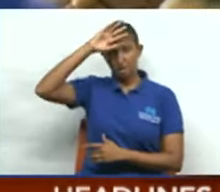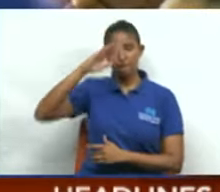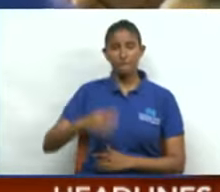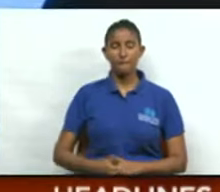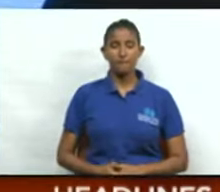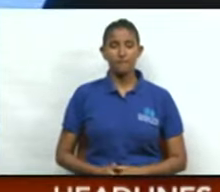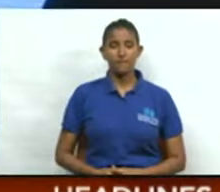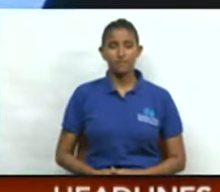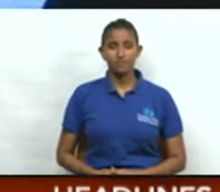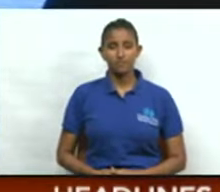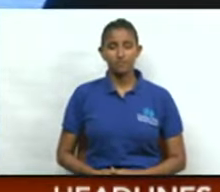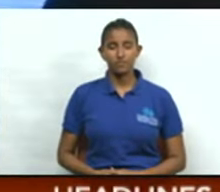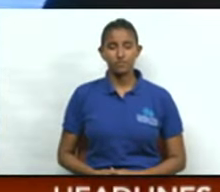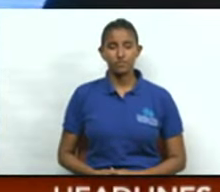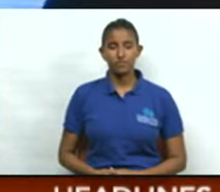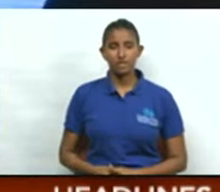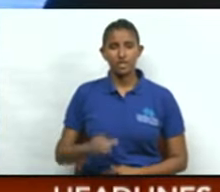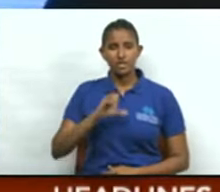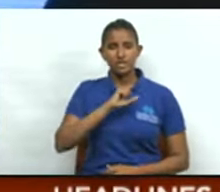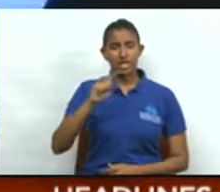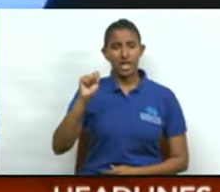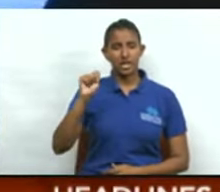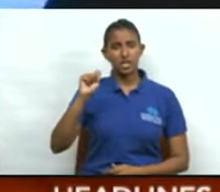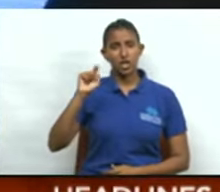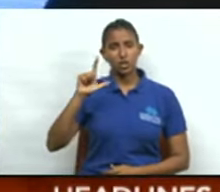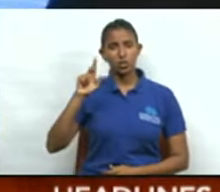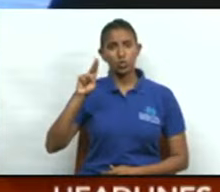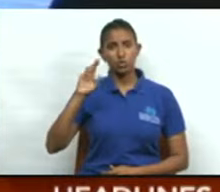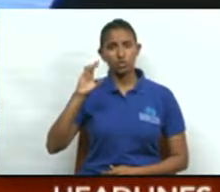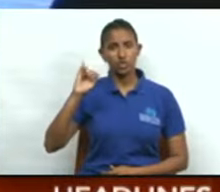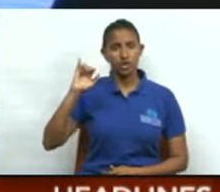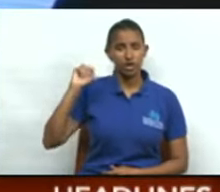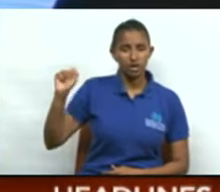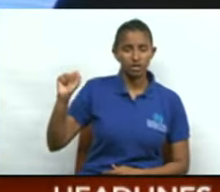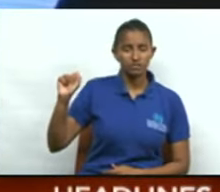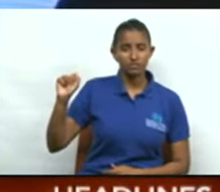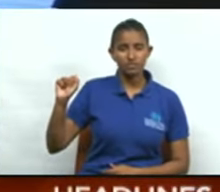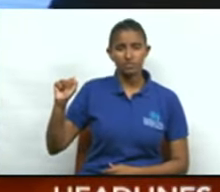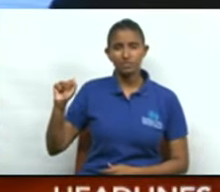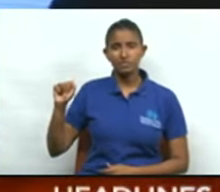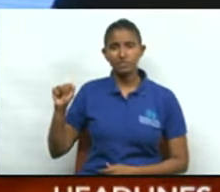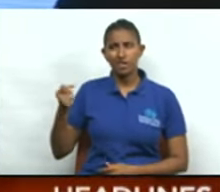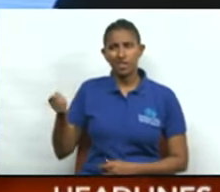As if St. Lucia, who had Shastane in their government to run their country, threw him out of office